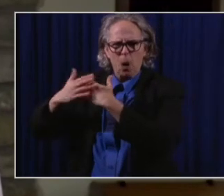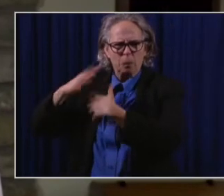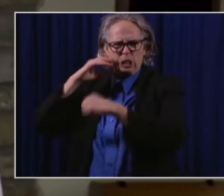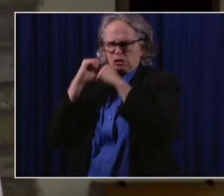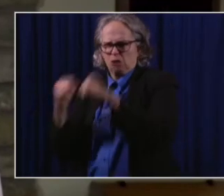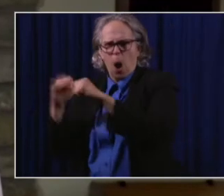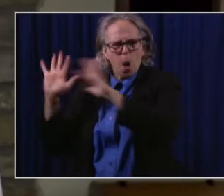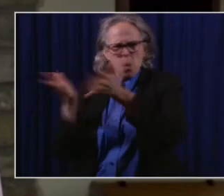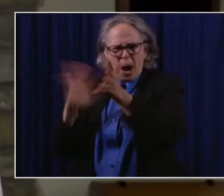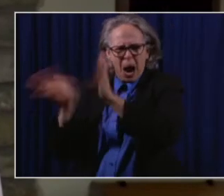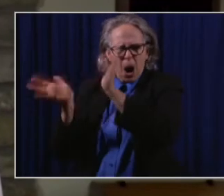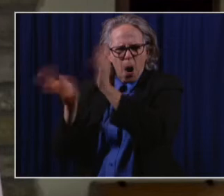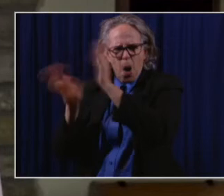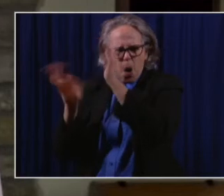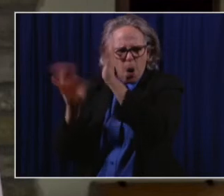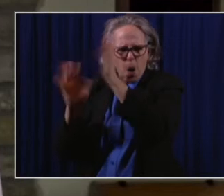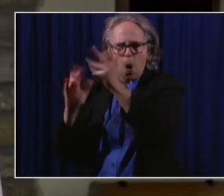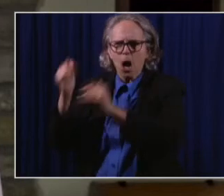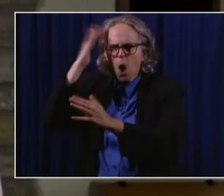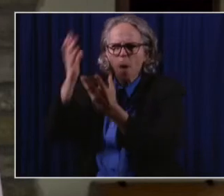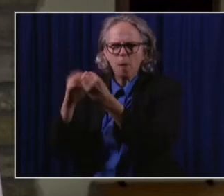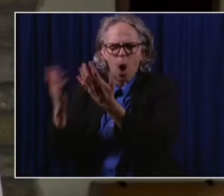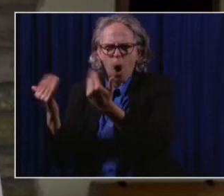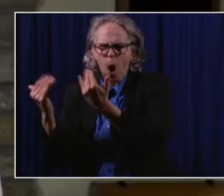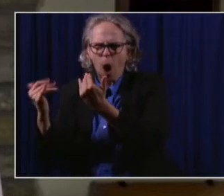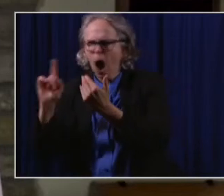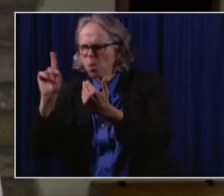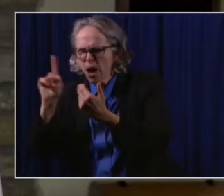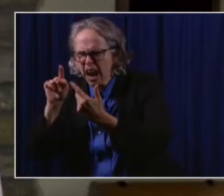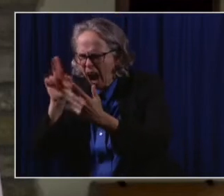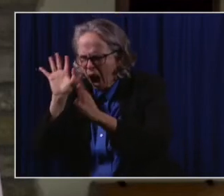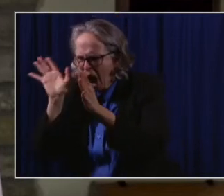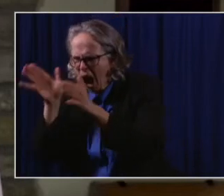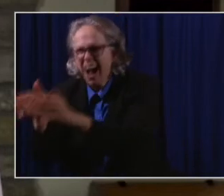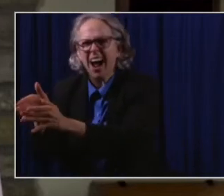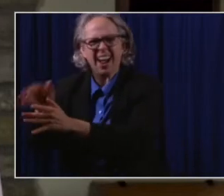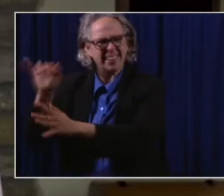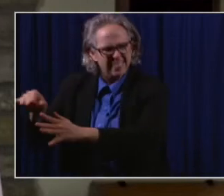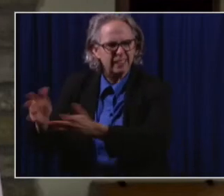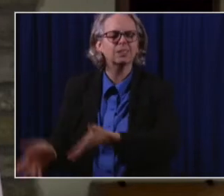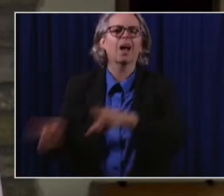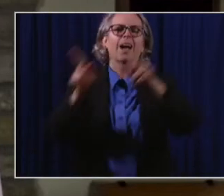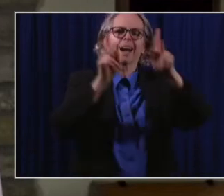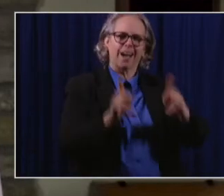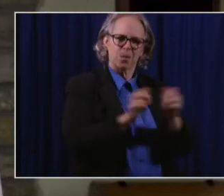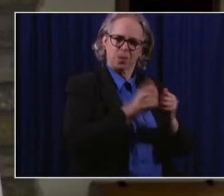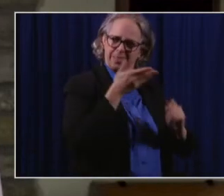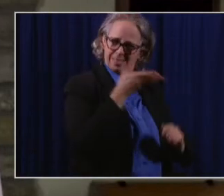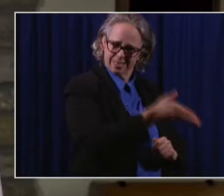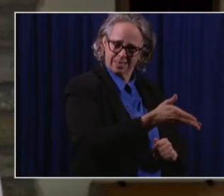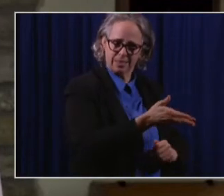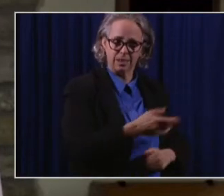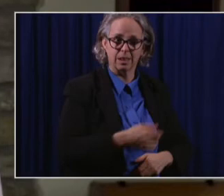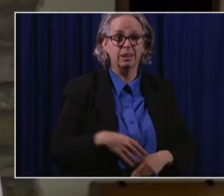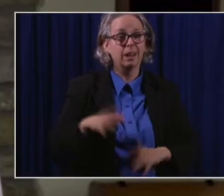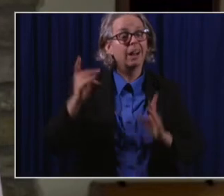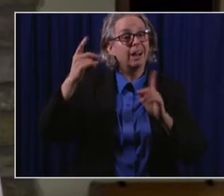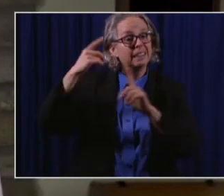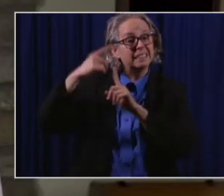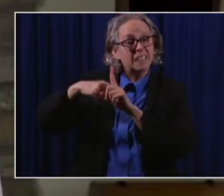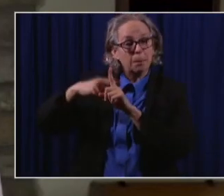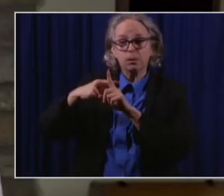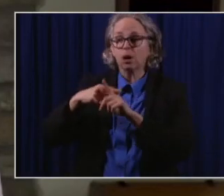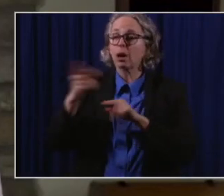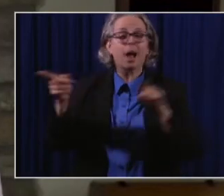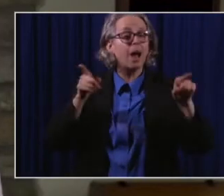The difference is we can't generally change the weather. We can't change the weather, but we can change the outcome.